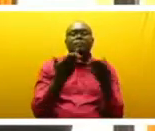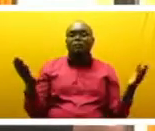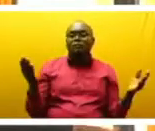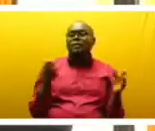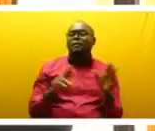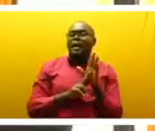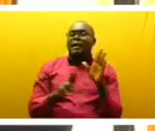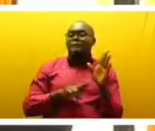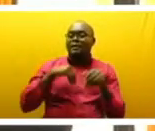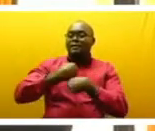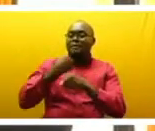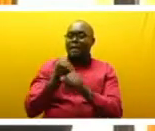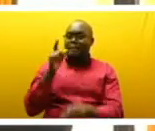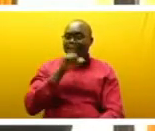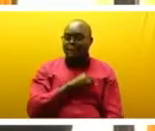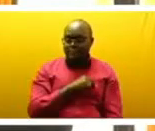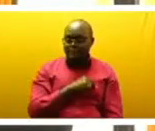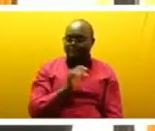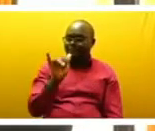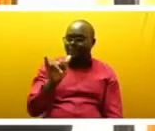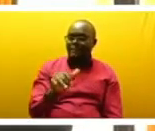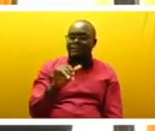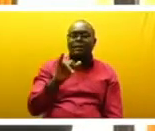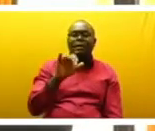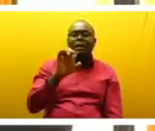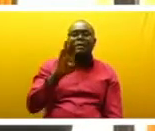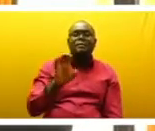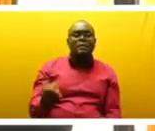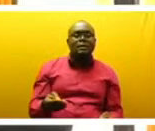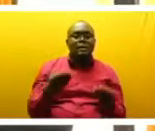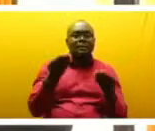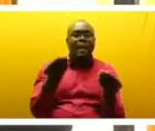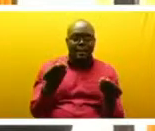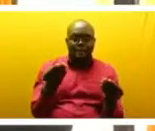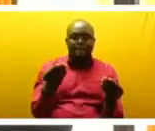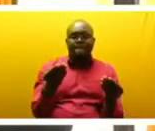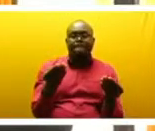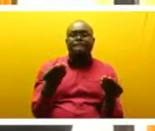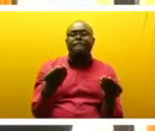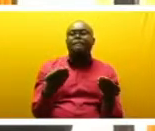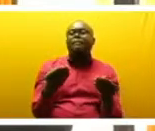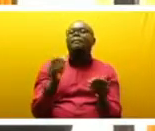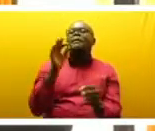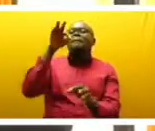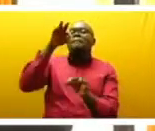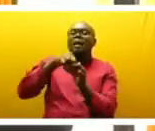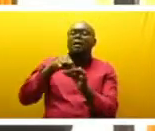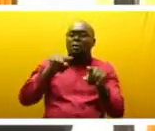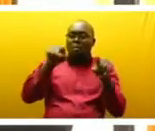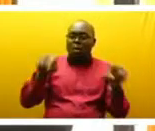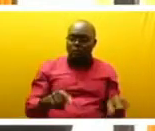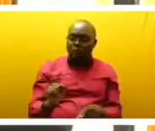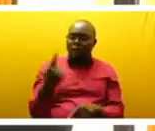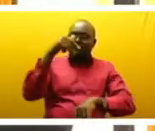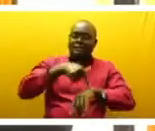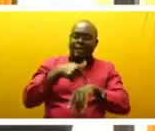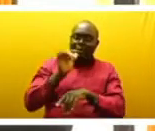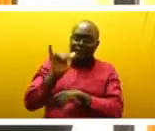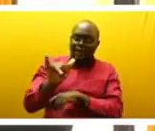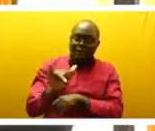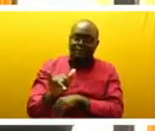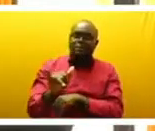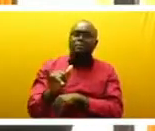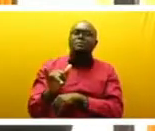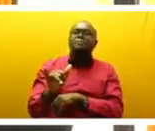reference was made that the Iebc saw the ballot boxes for the first time that necessitated